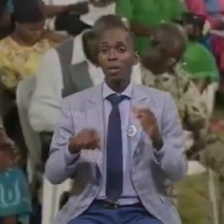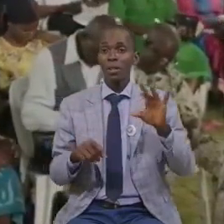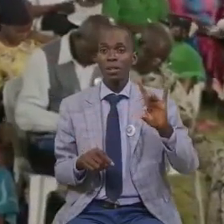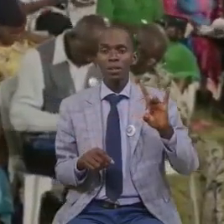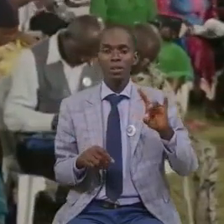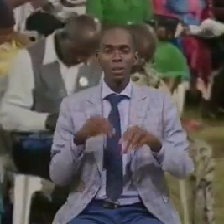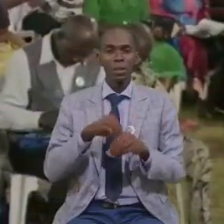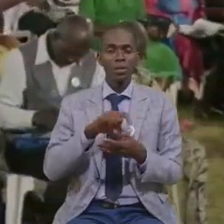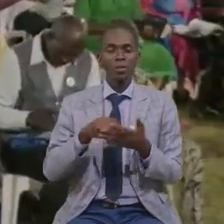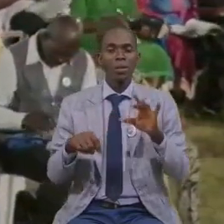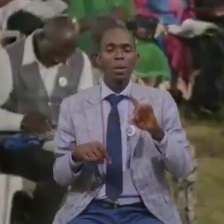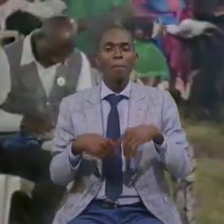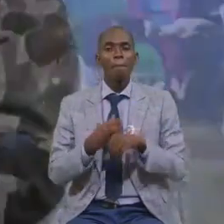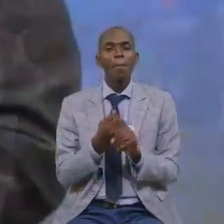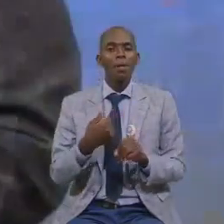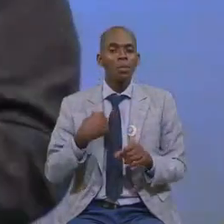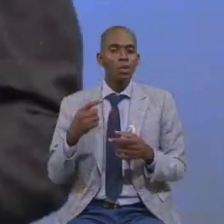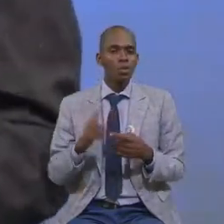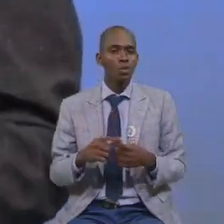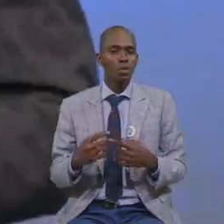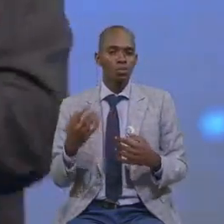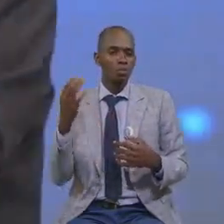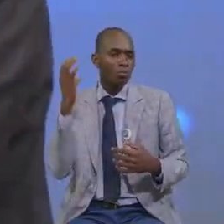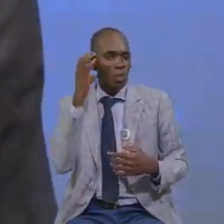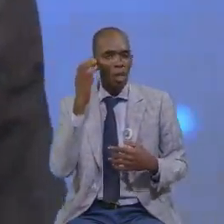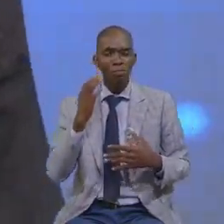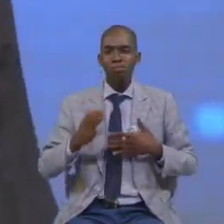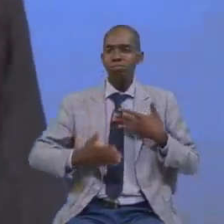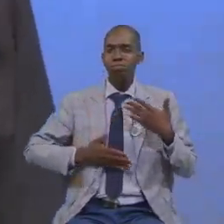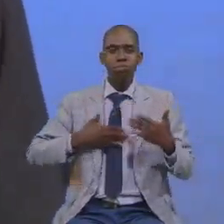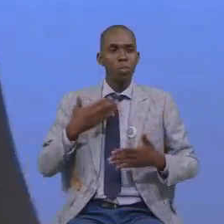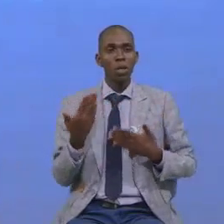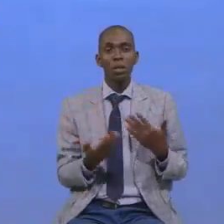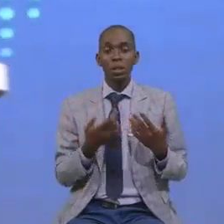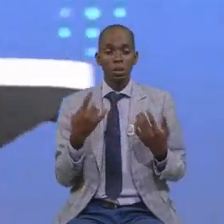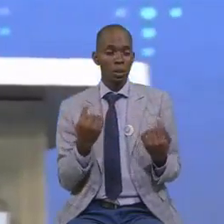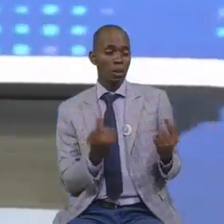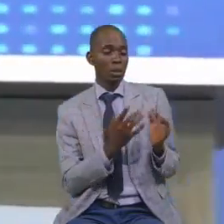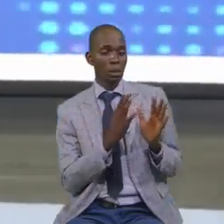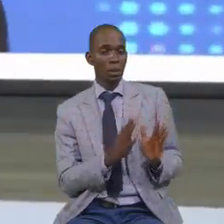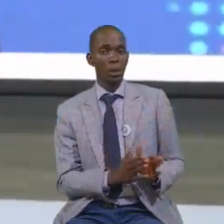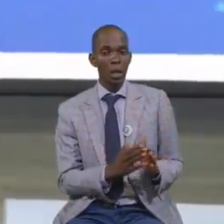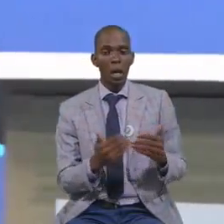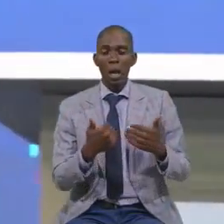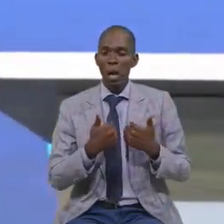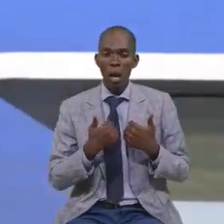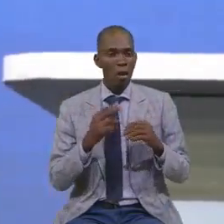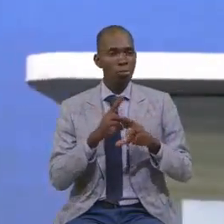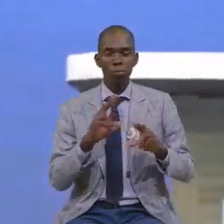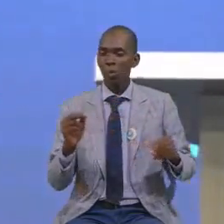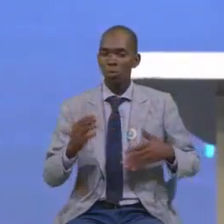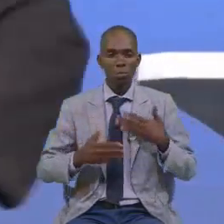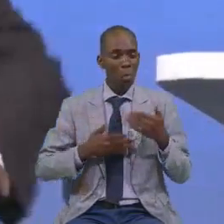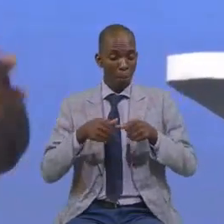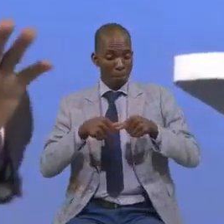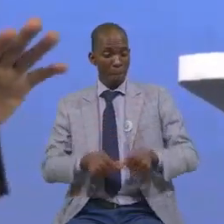verse 8. Make me to hear joy and gladness. The sinner has no joy, permanent